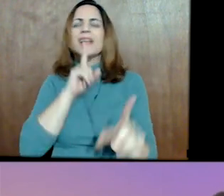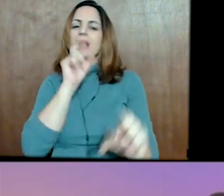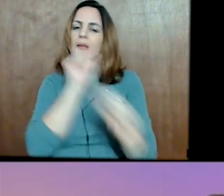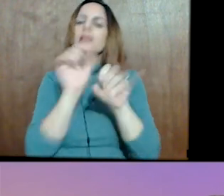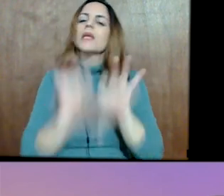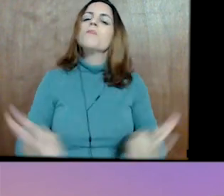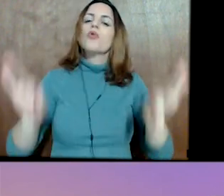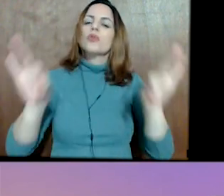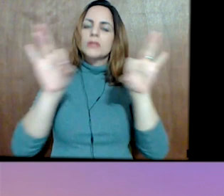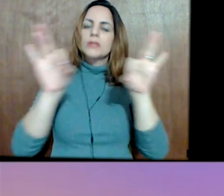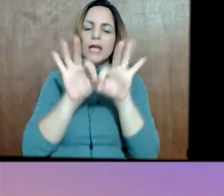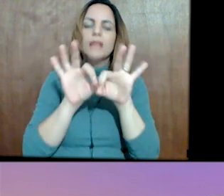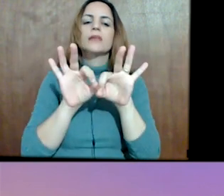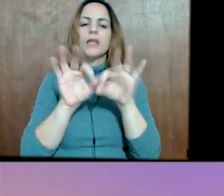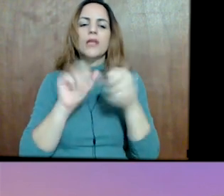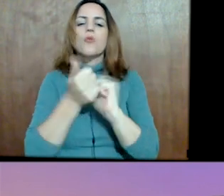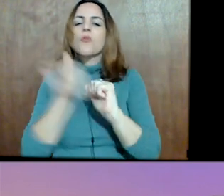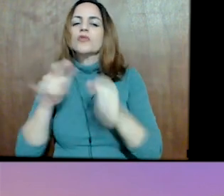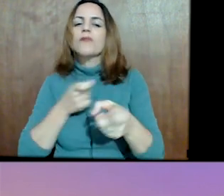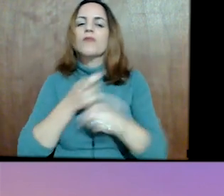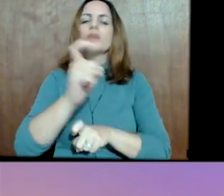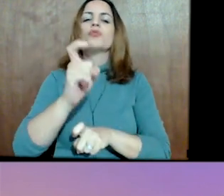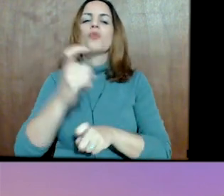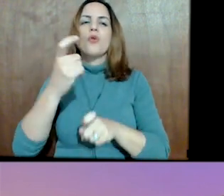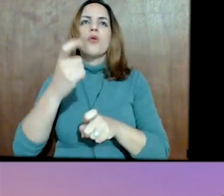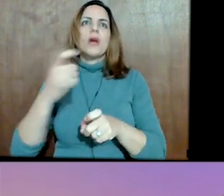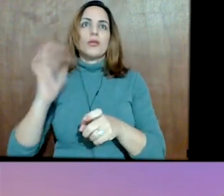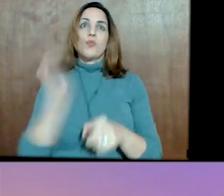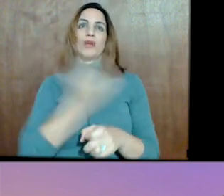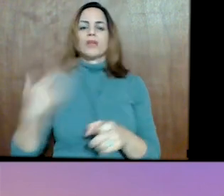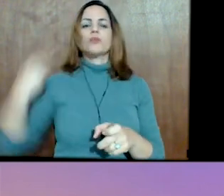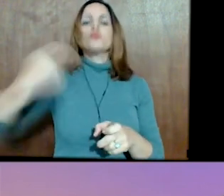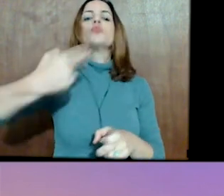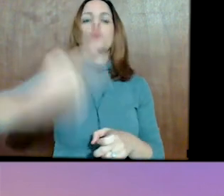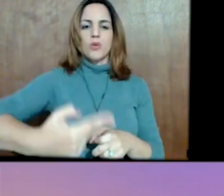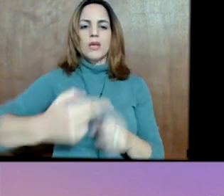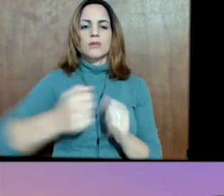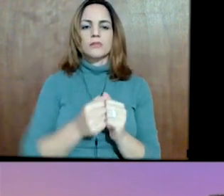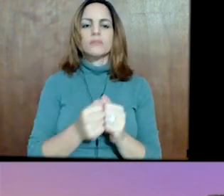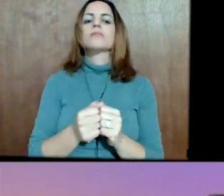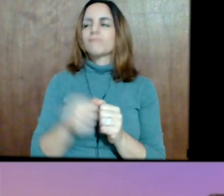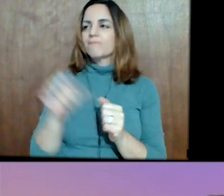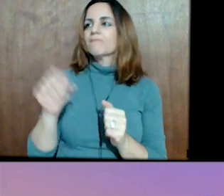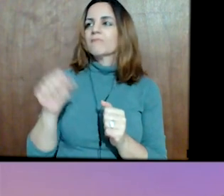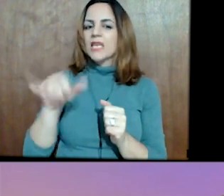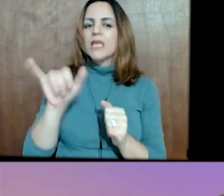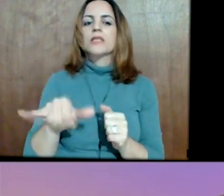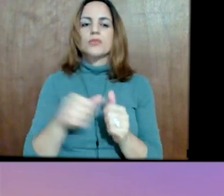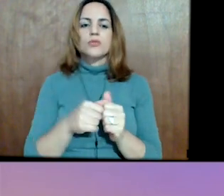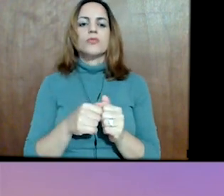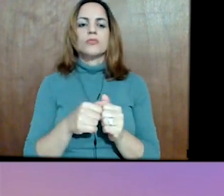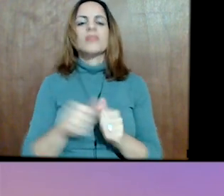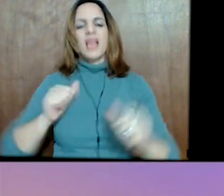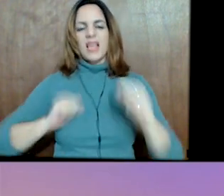events. Absolutely, and Centro itself is a product of that activism and of those struggles.